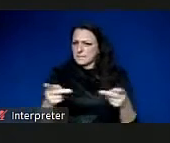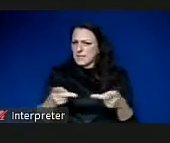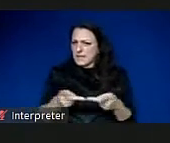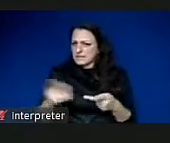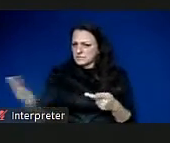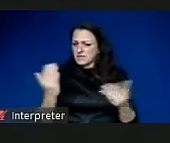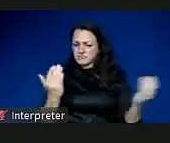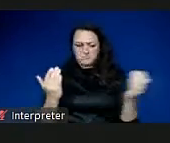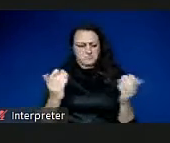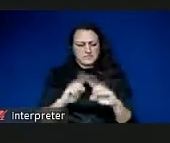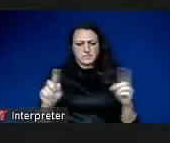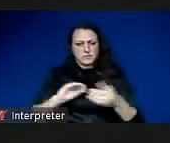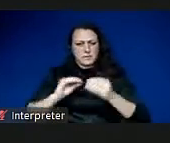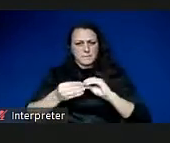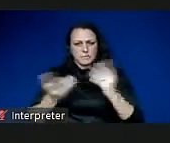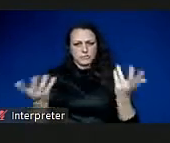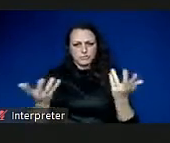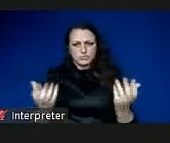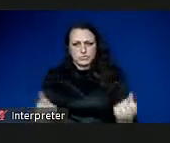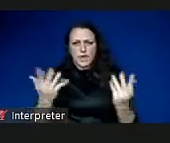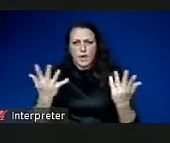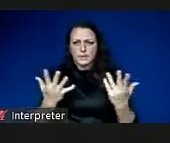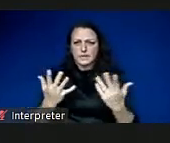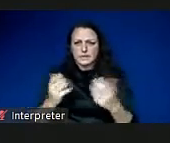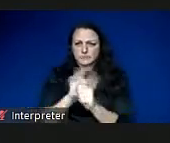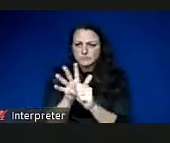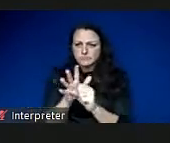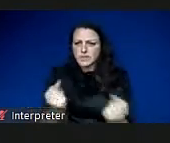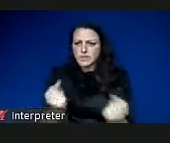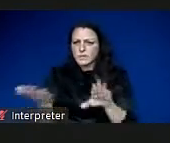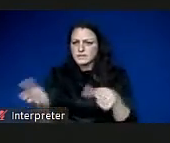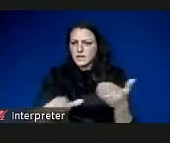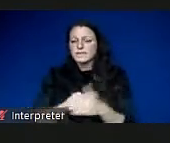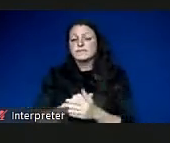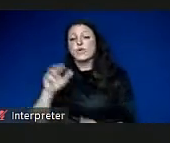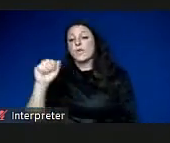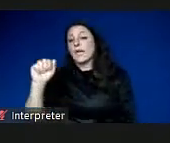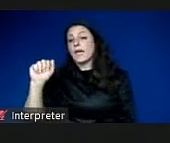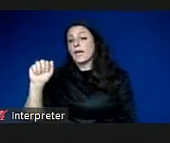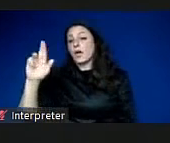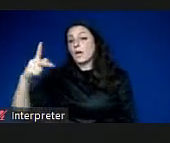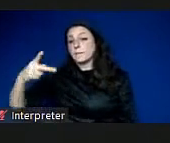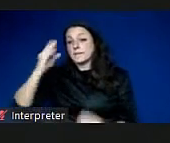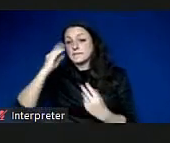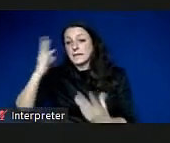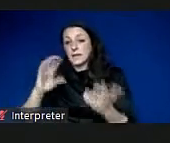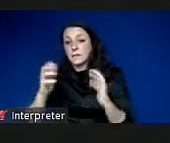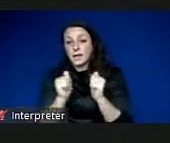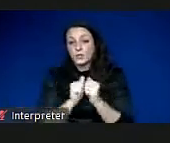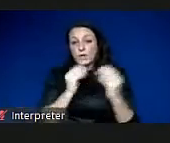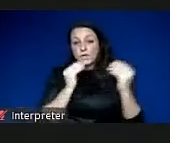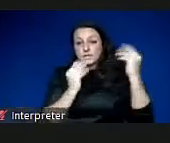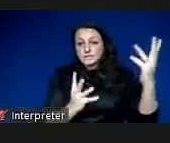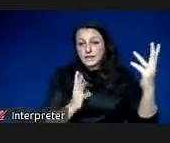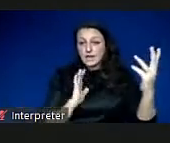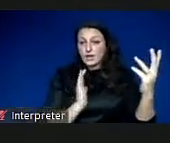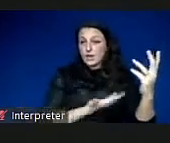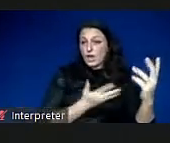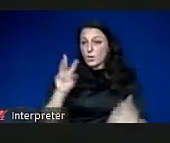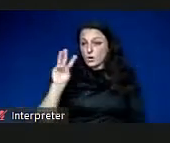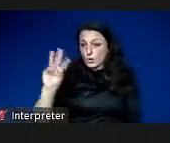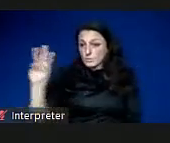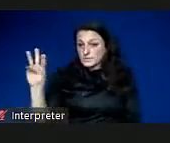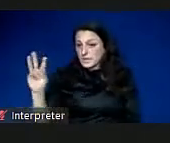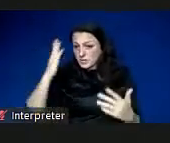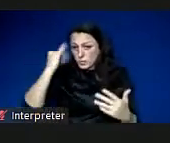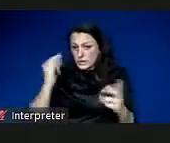Yeah, so some things to know about the AARP data compared to the data that's on our website. So a lot